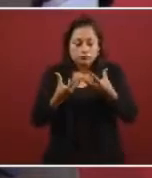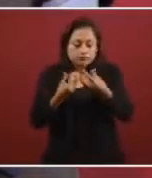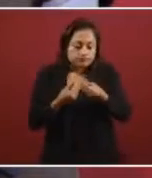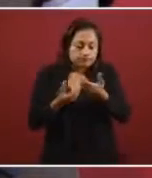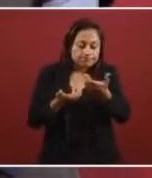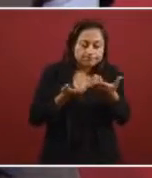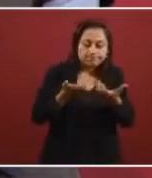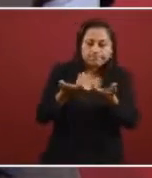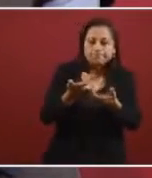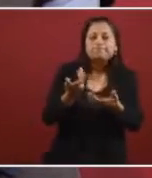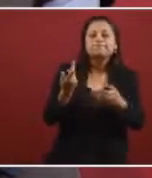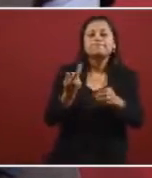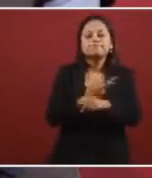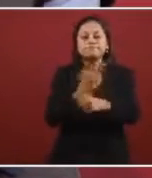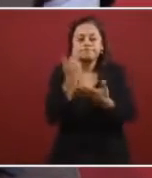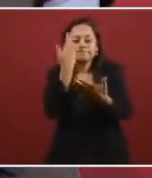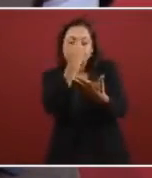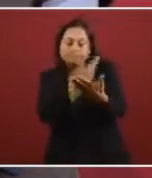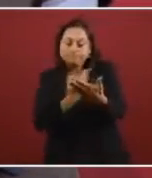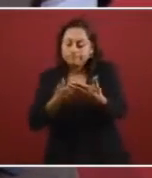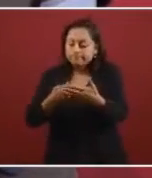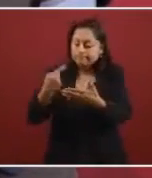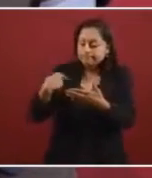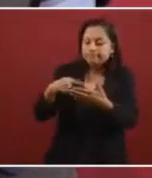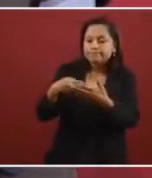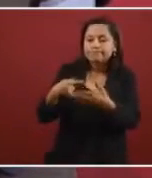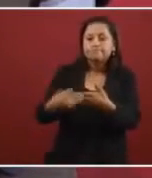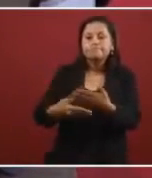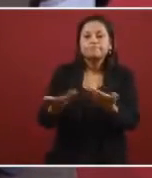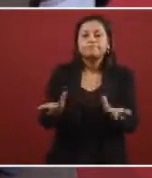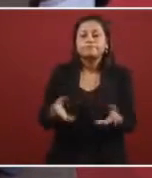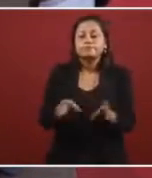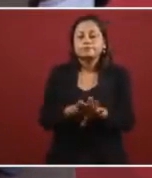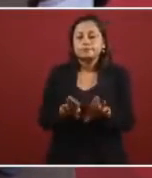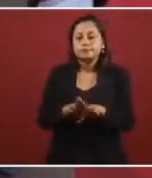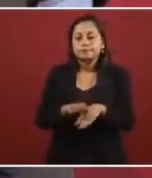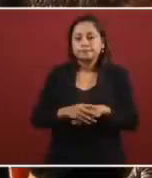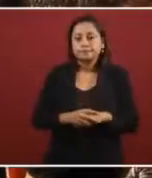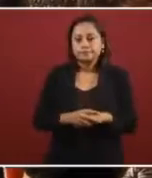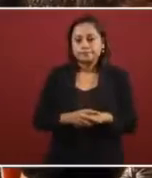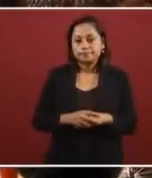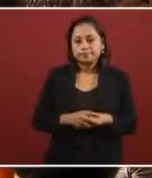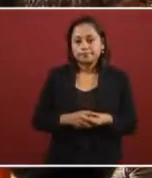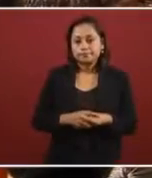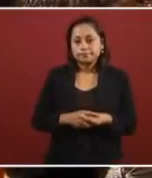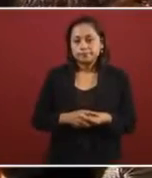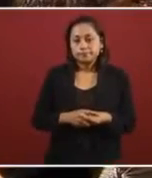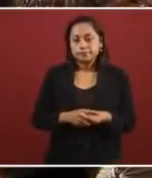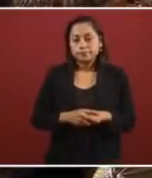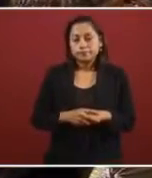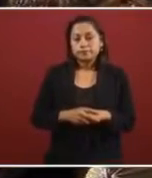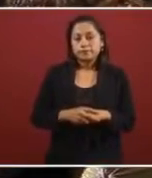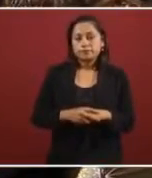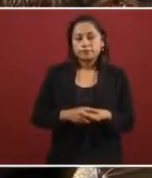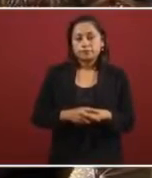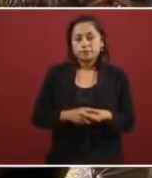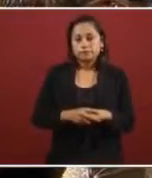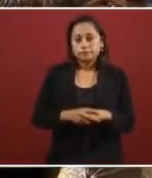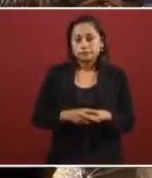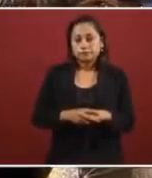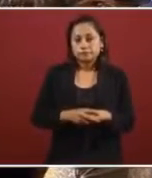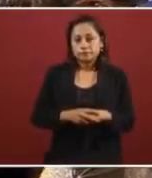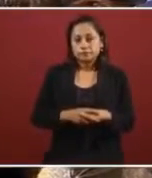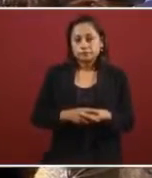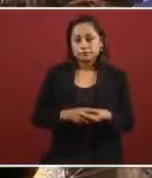Y evaluating. no quiero And I do not que want sean, reuniones that they be